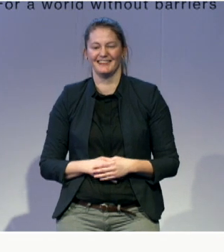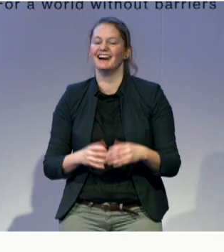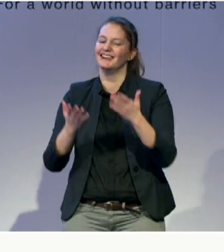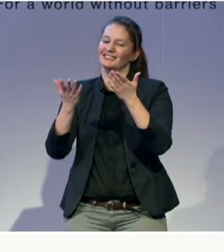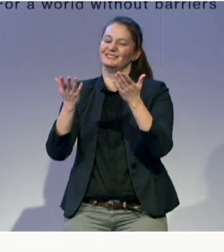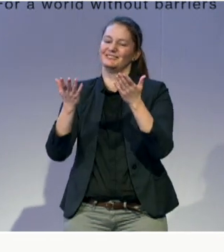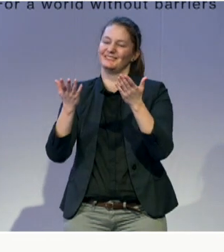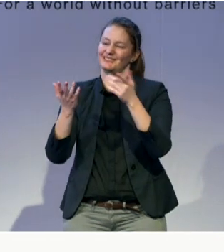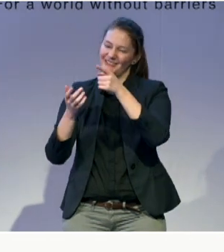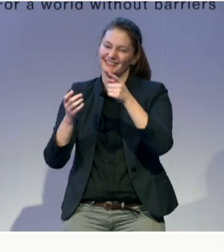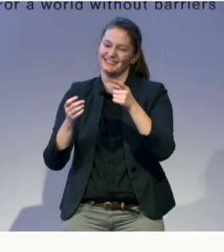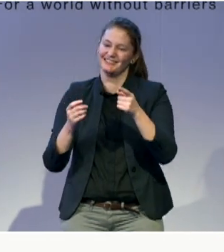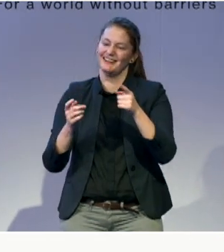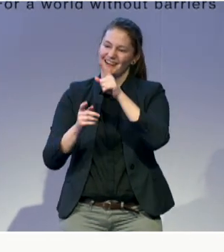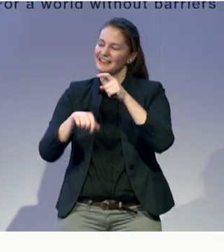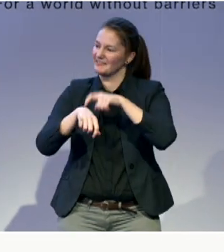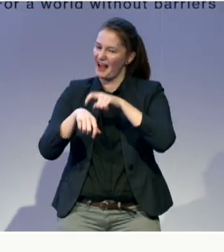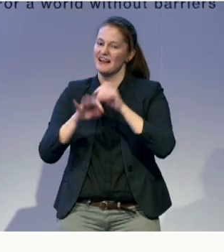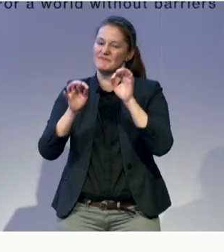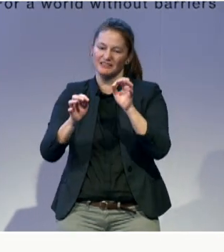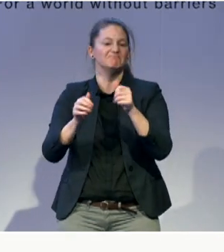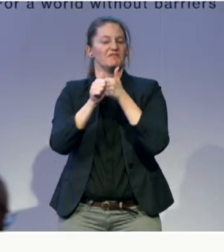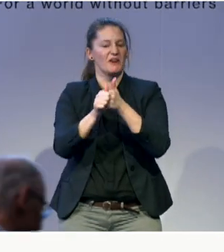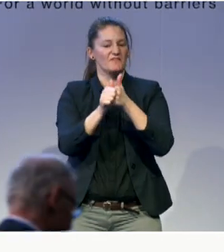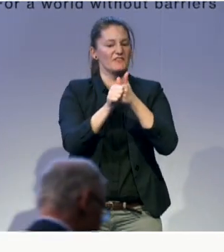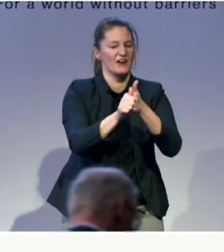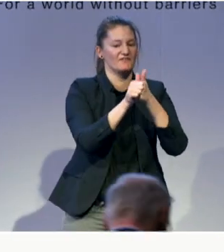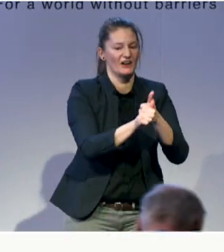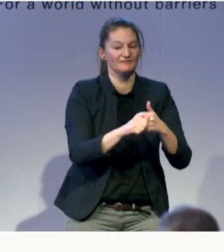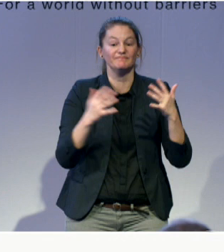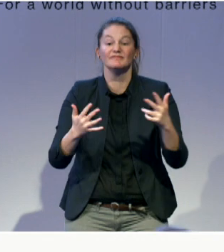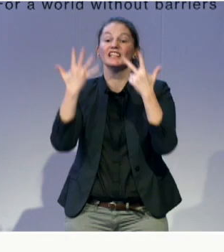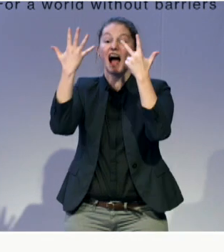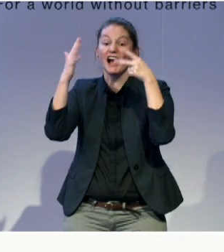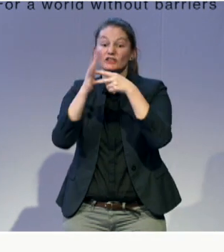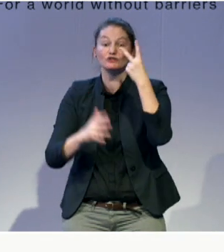It's 8:20. We're 10 minutes early.